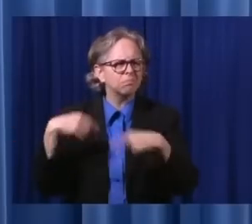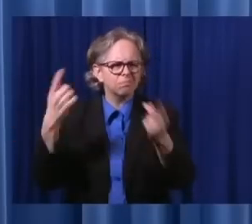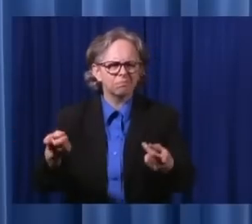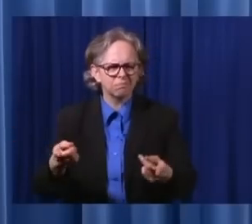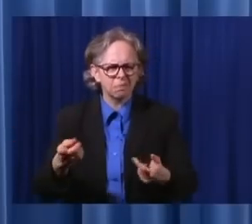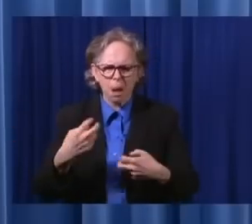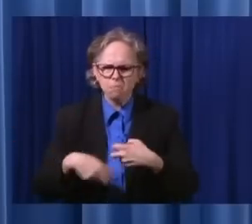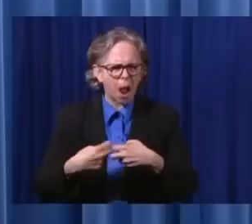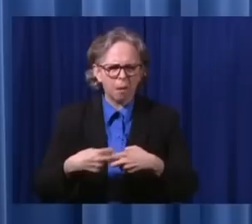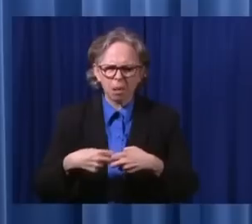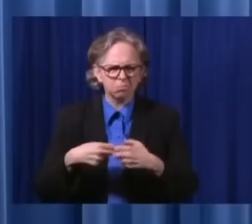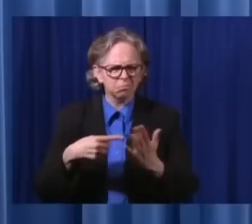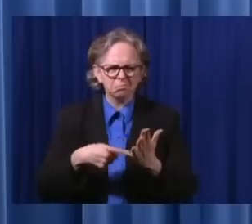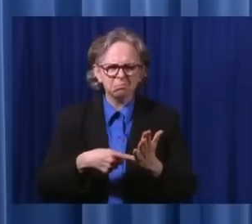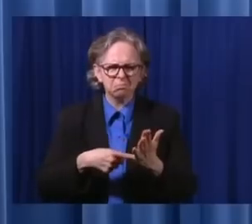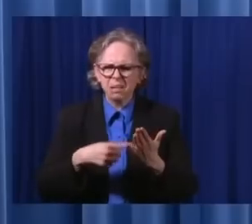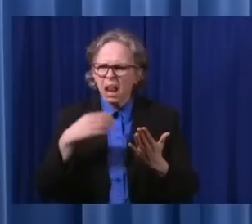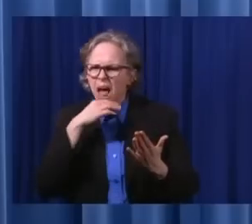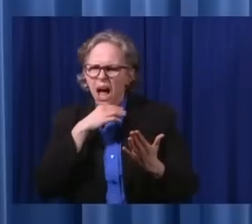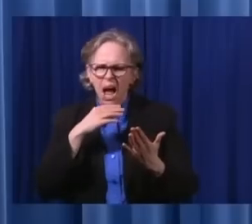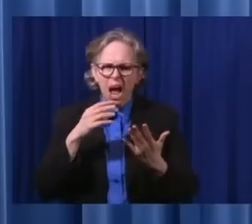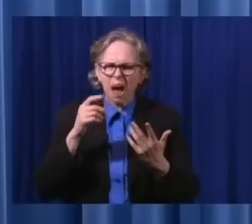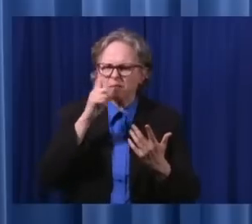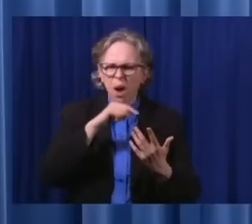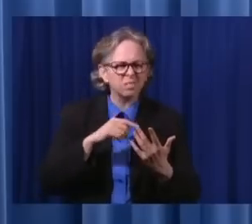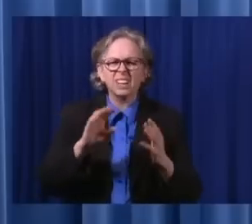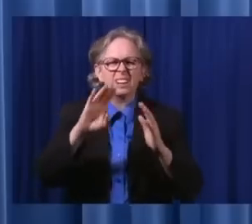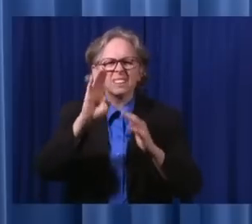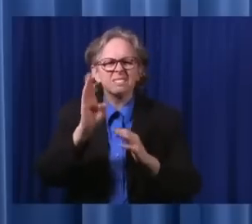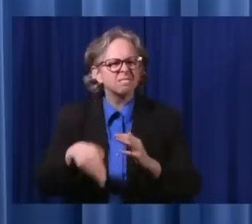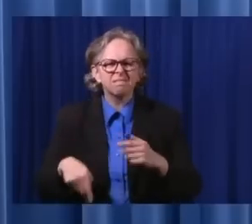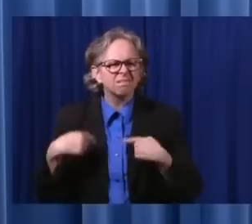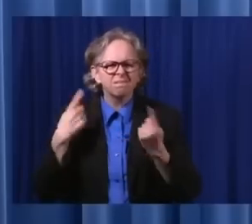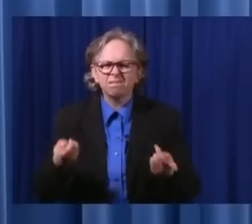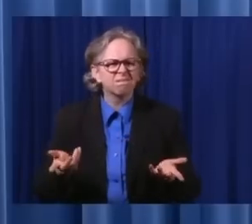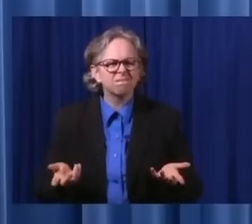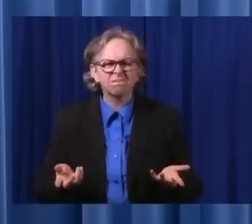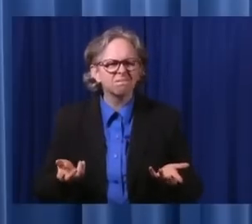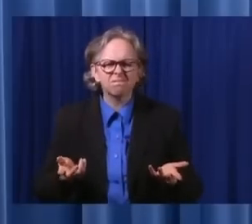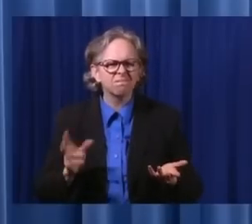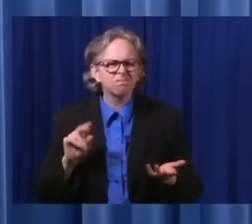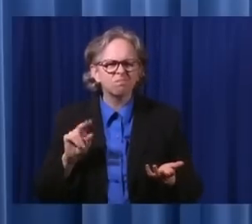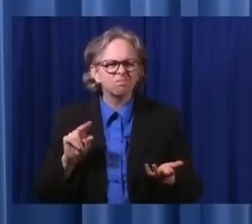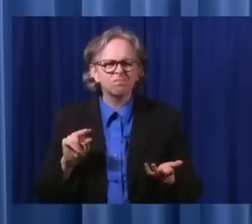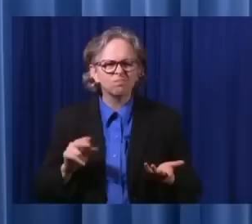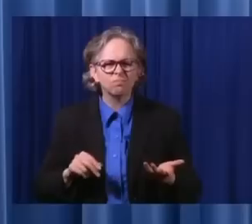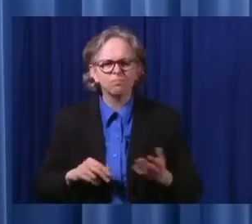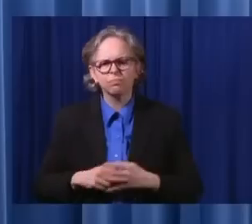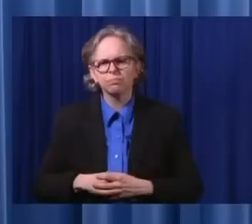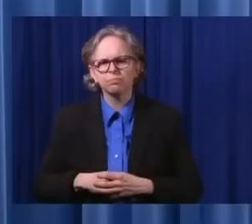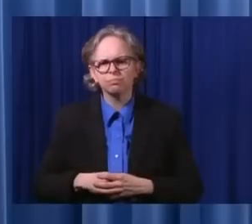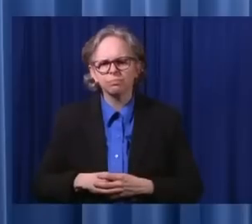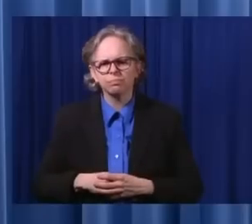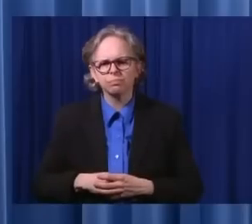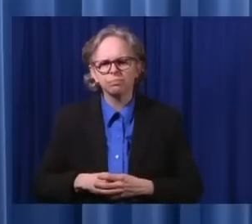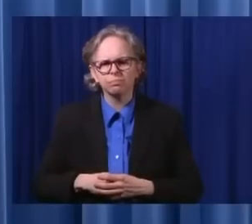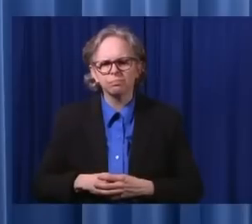a problem with that. It is not exclusively by mail,